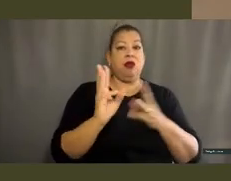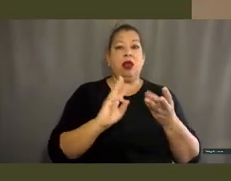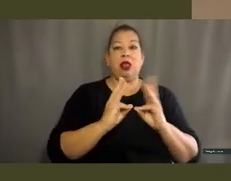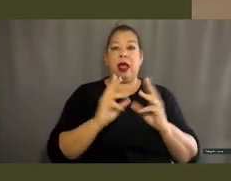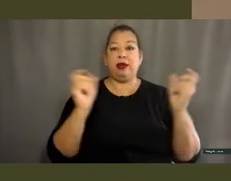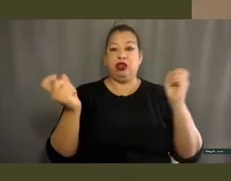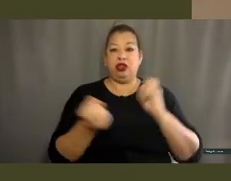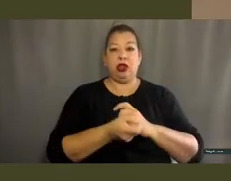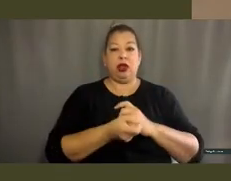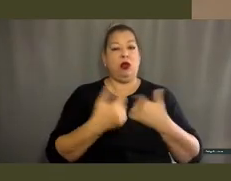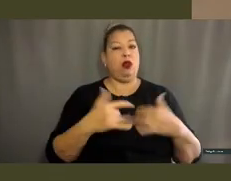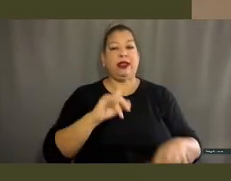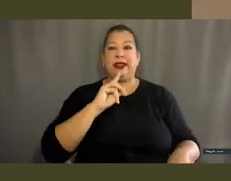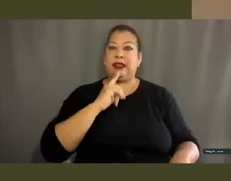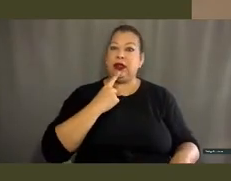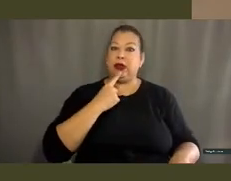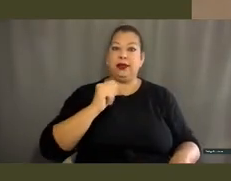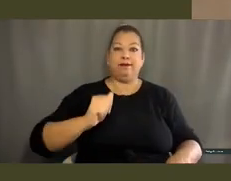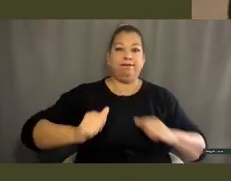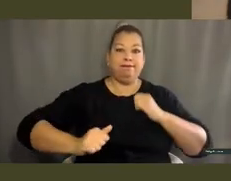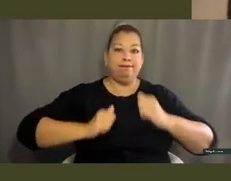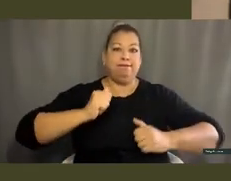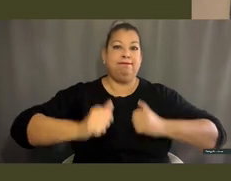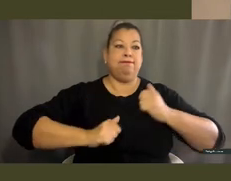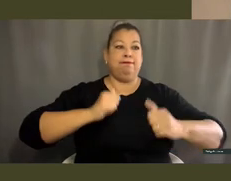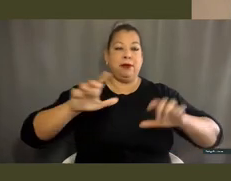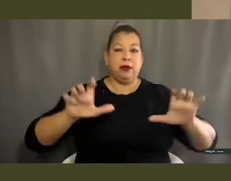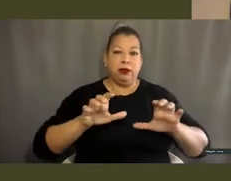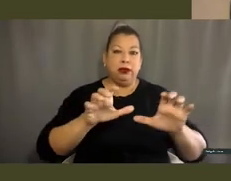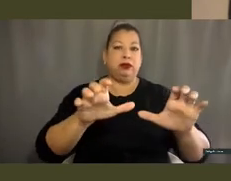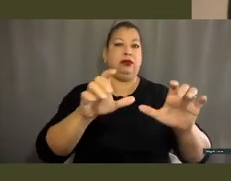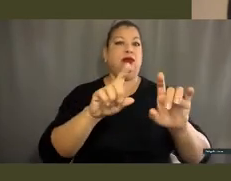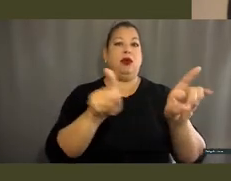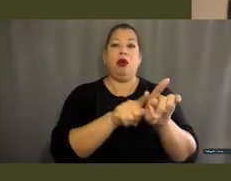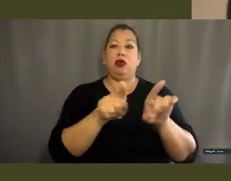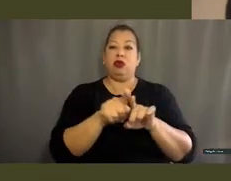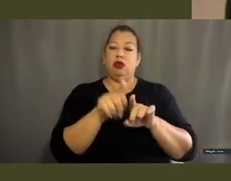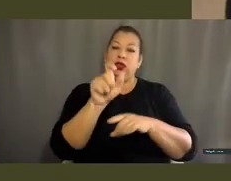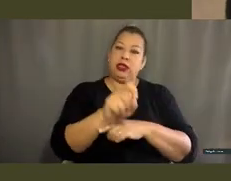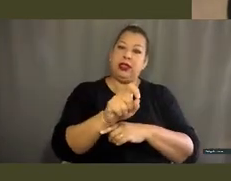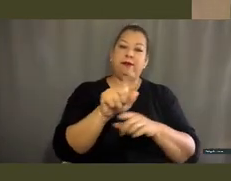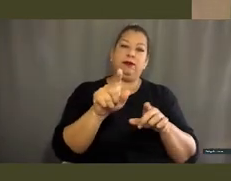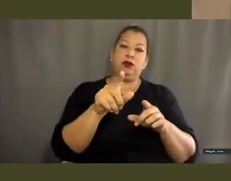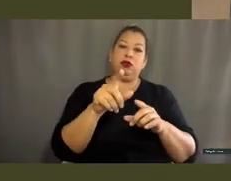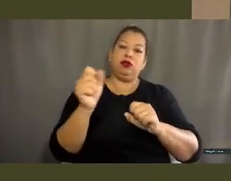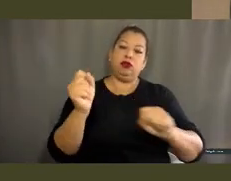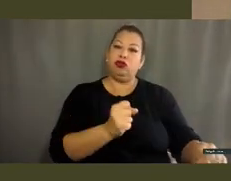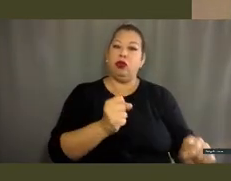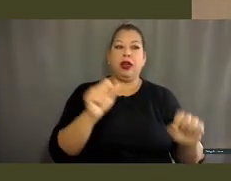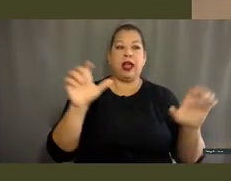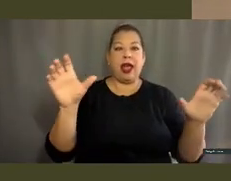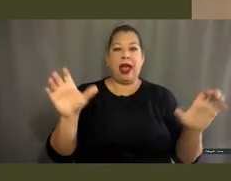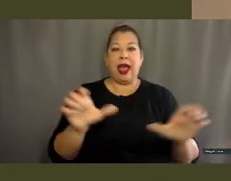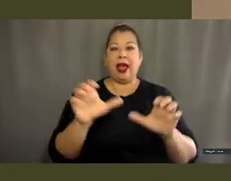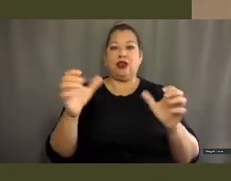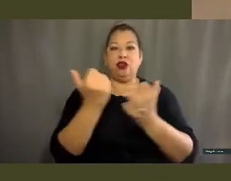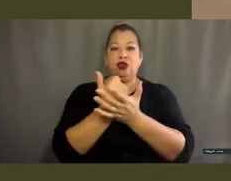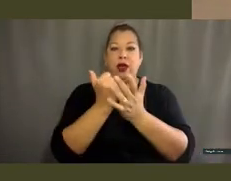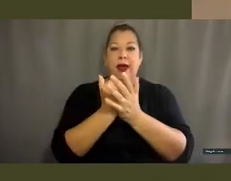on climate change to protect the ocean, as well as it's a place for action in terms of both mitigation action, siting power